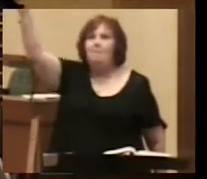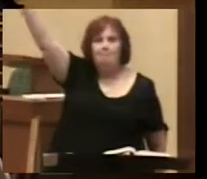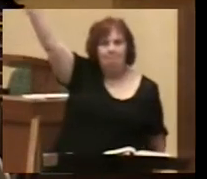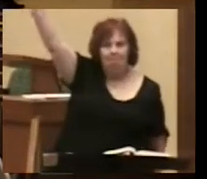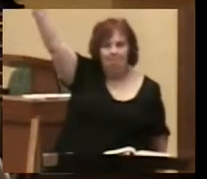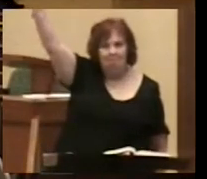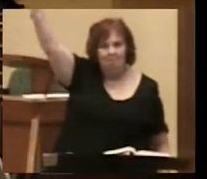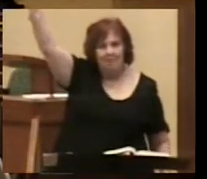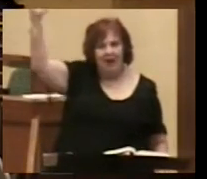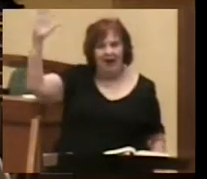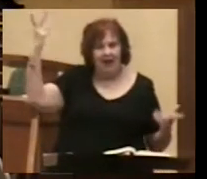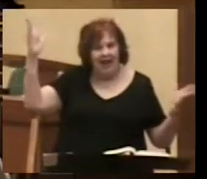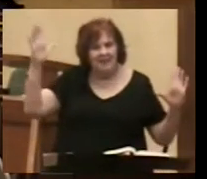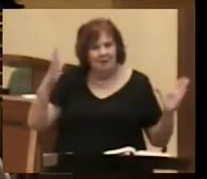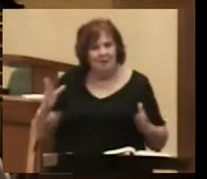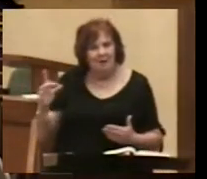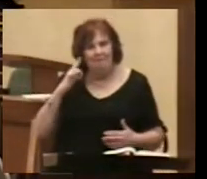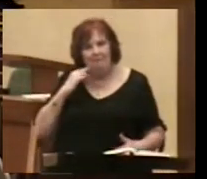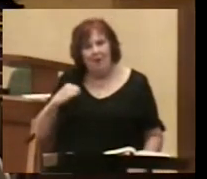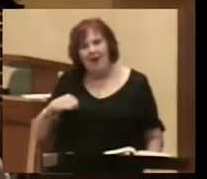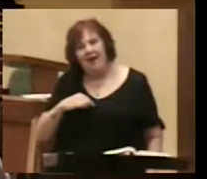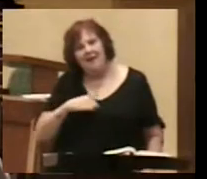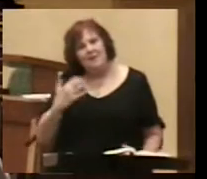is preparing for us.